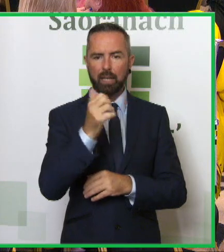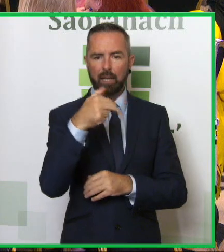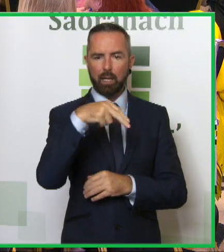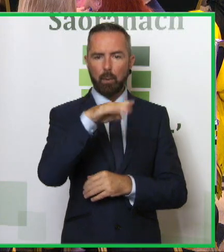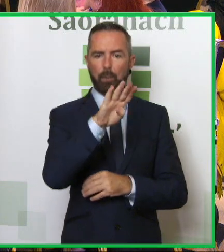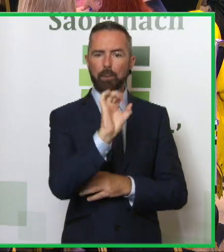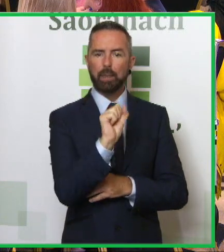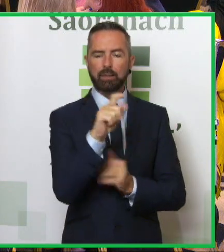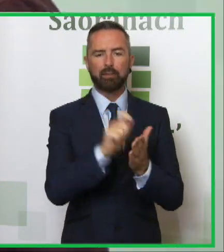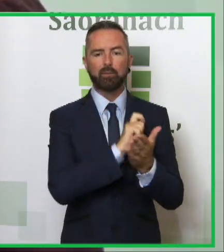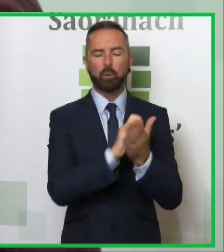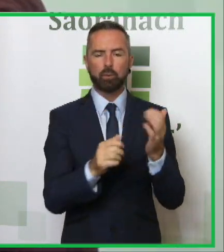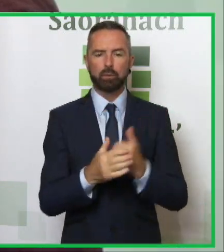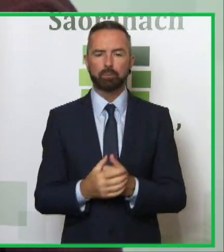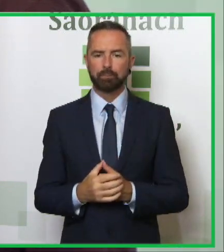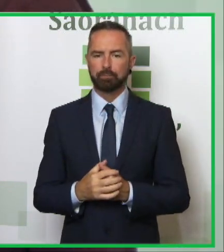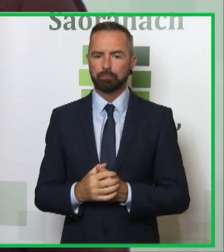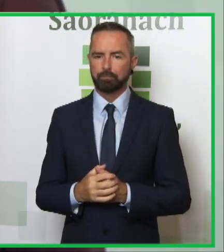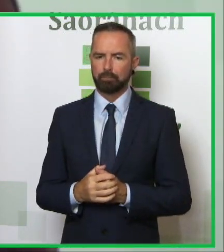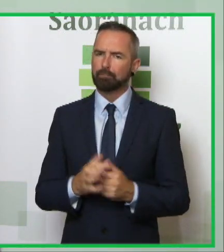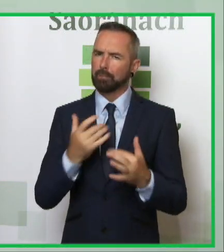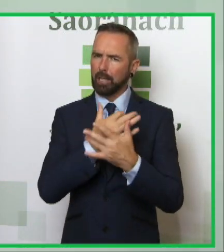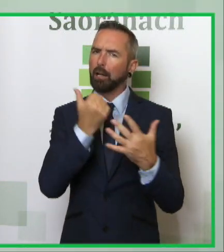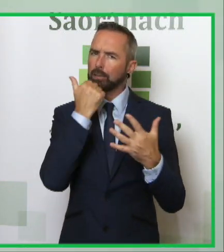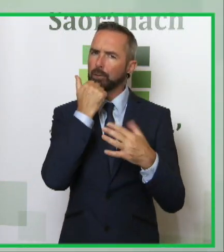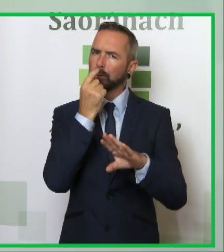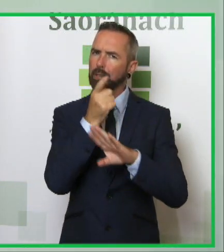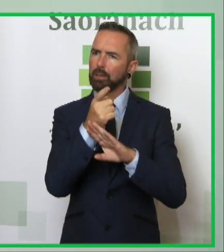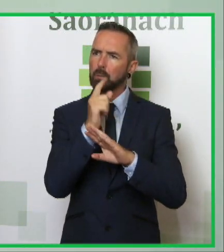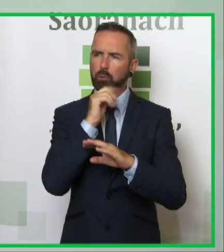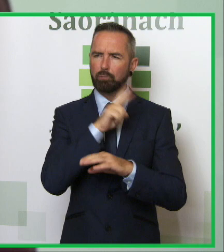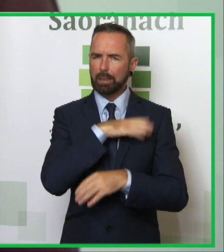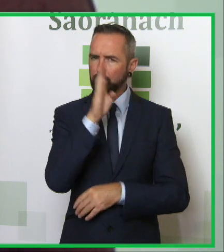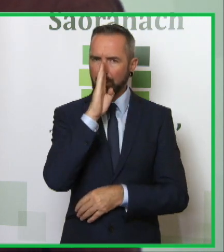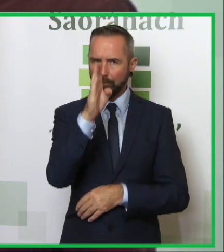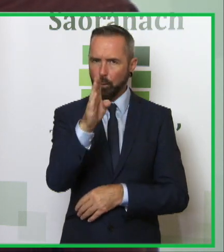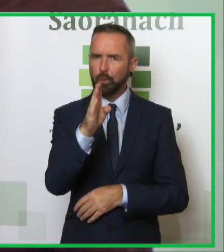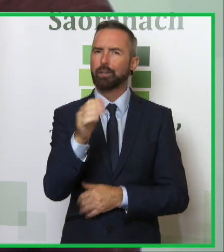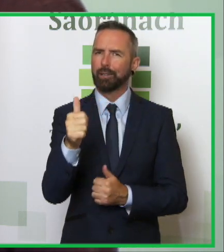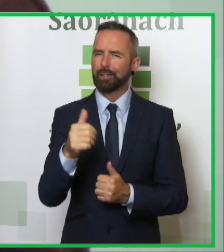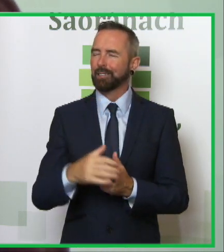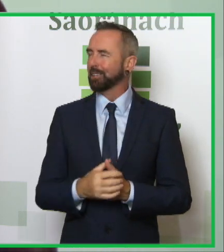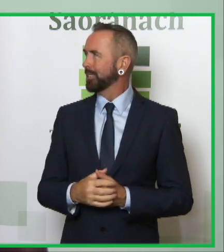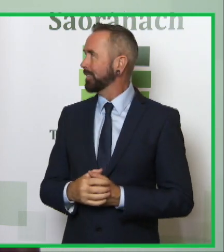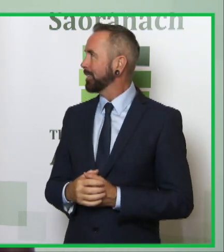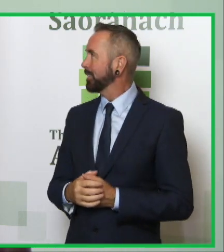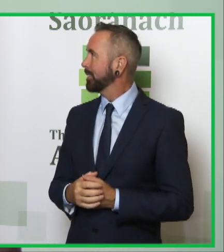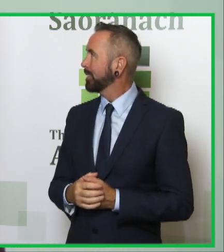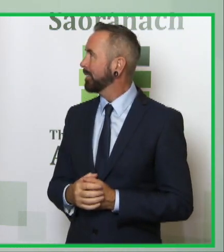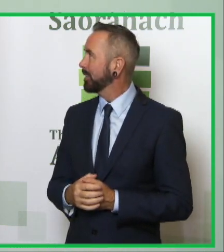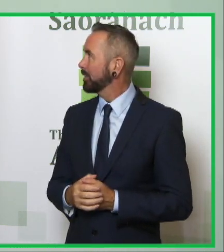vote. Now, a lot of figures on this, but I'll go through it. It's fairly straightforward. Once we get the first one out of the way, it'll be nice and